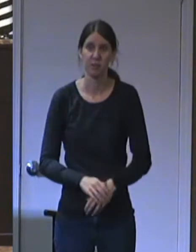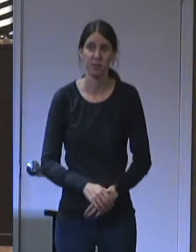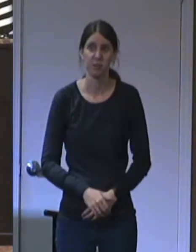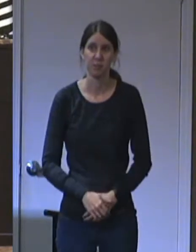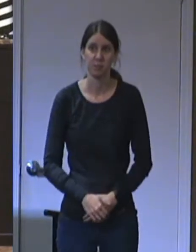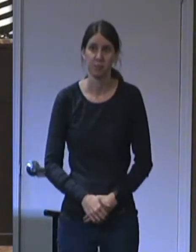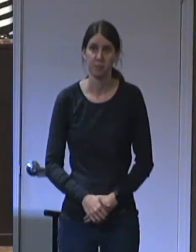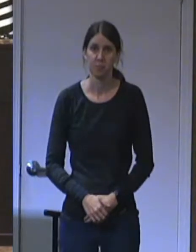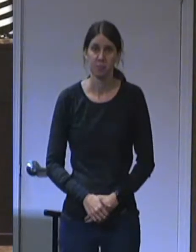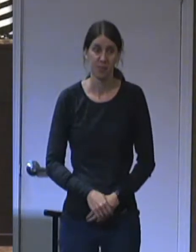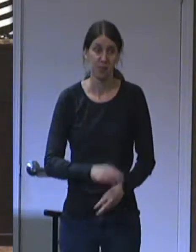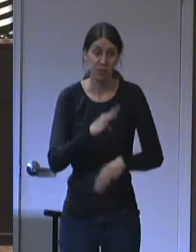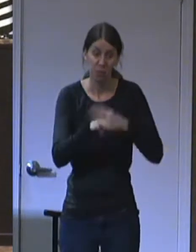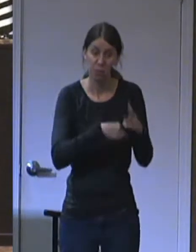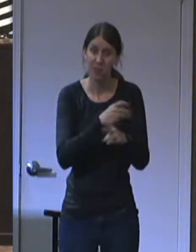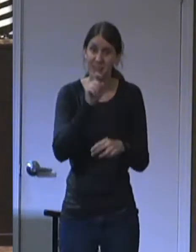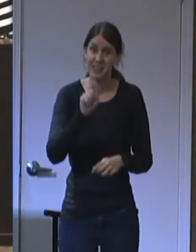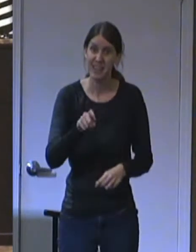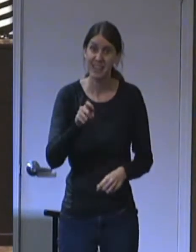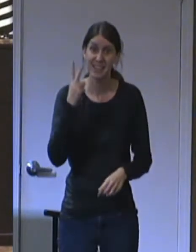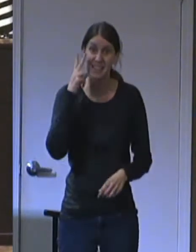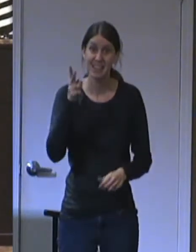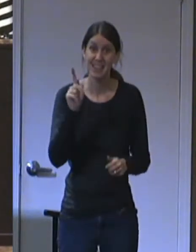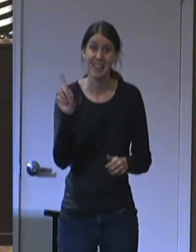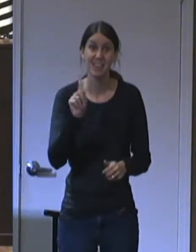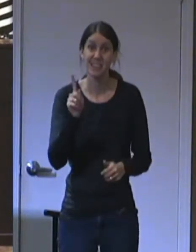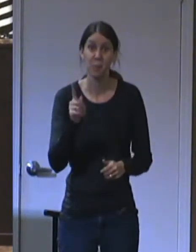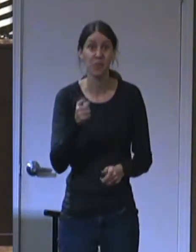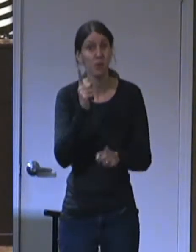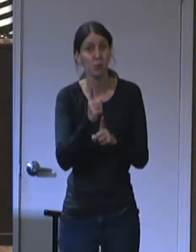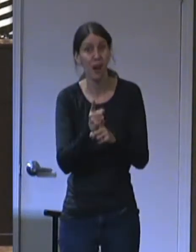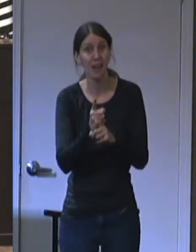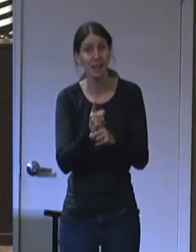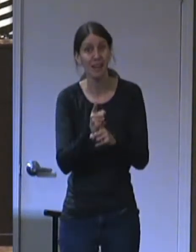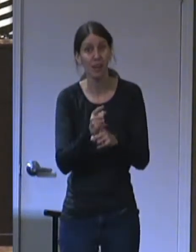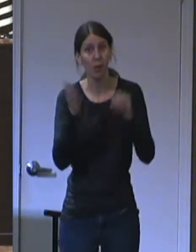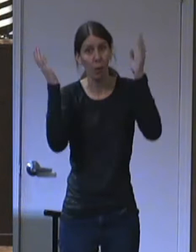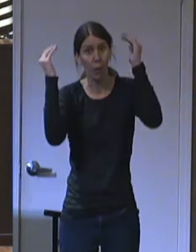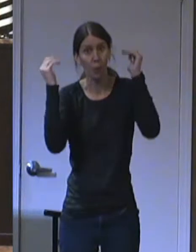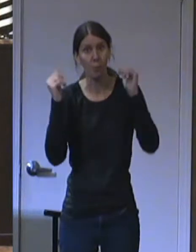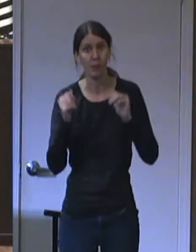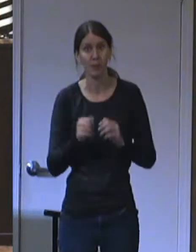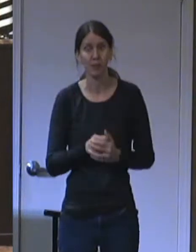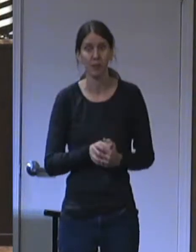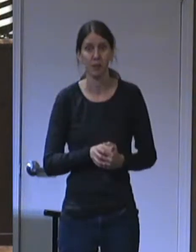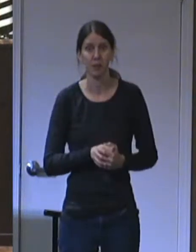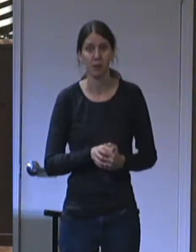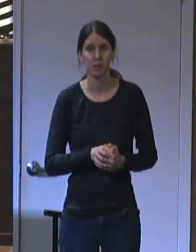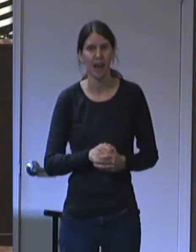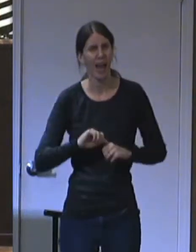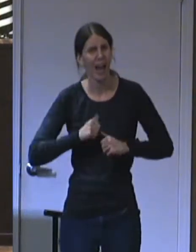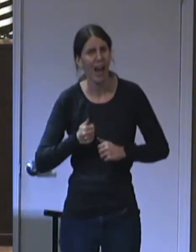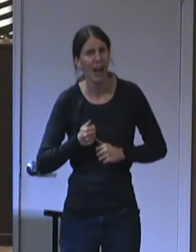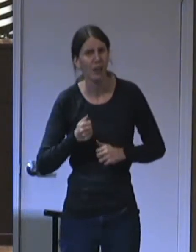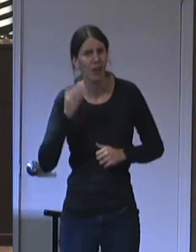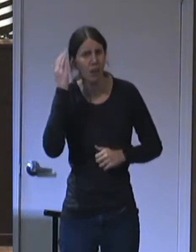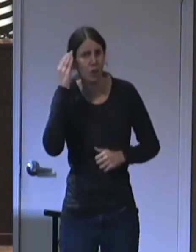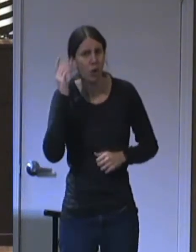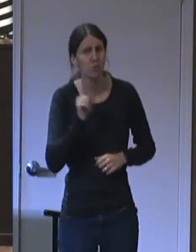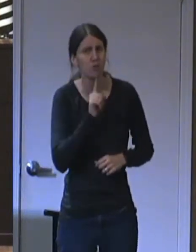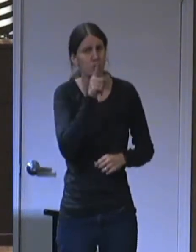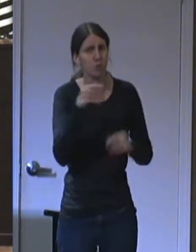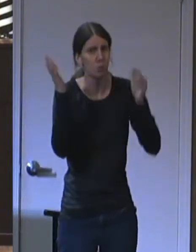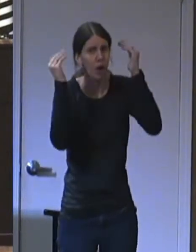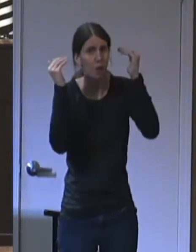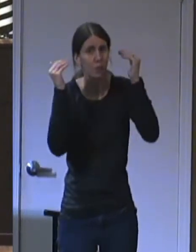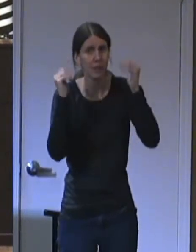That they need to see something right. They need to see some light of hope. And the way they realize that it's real hope is